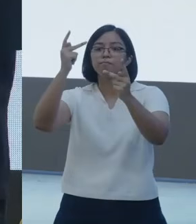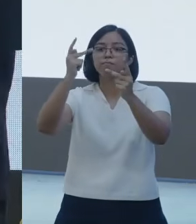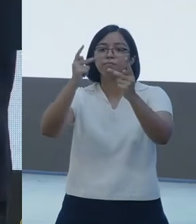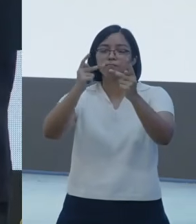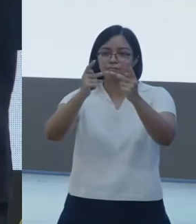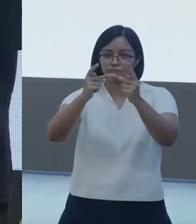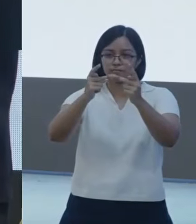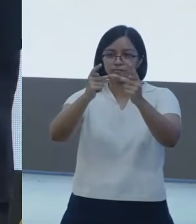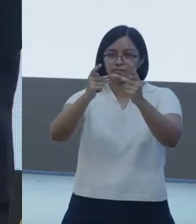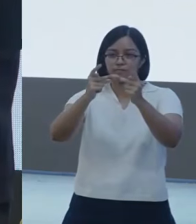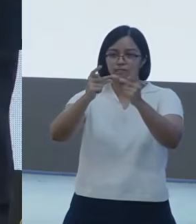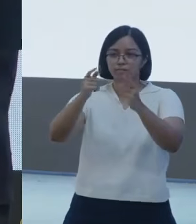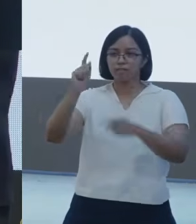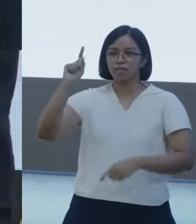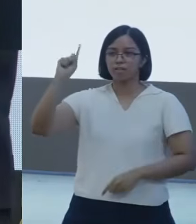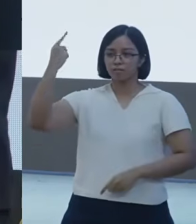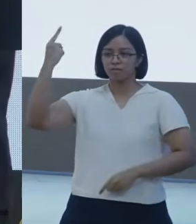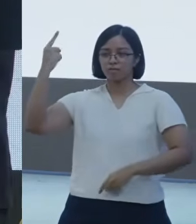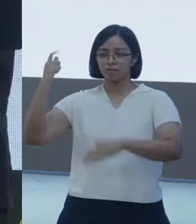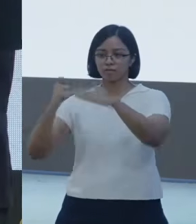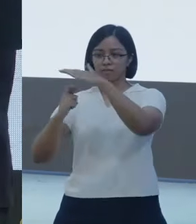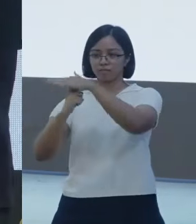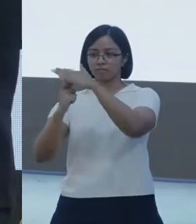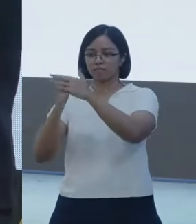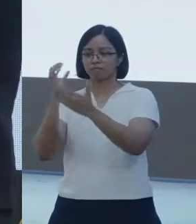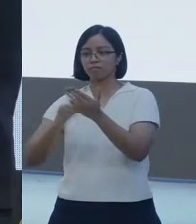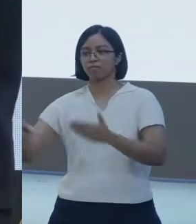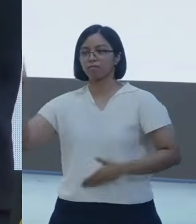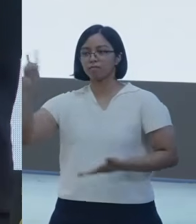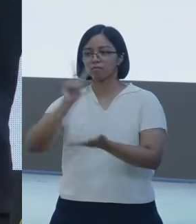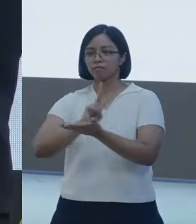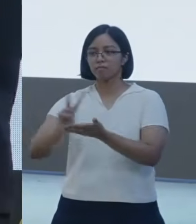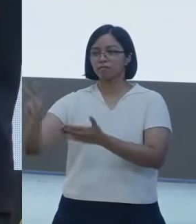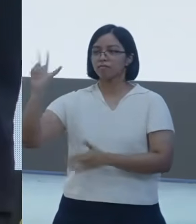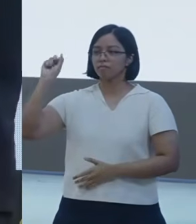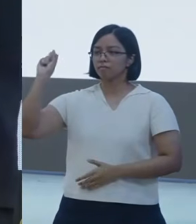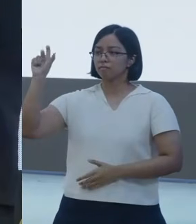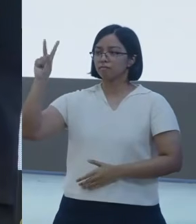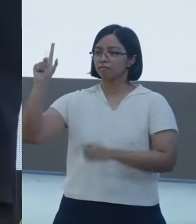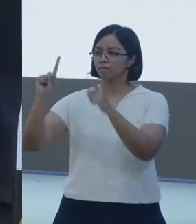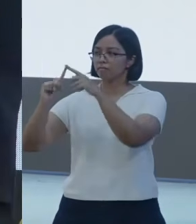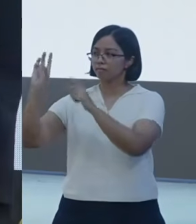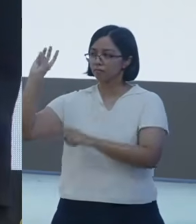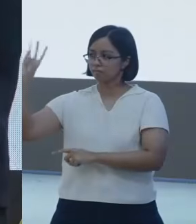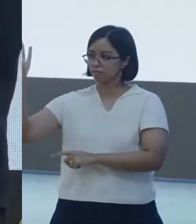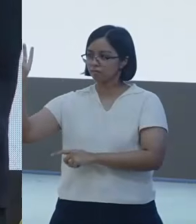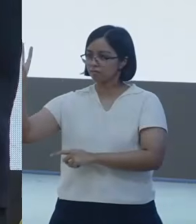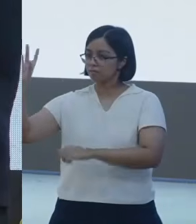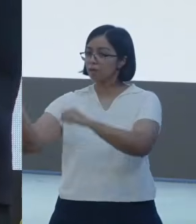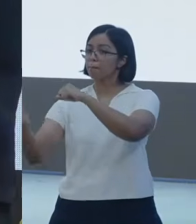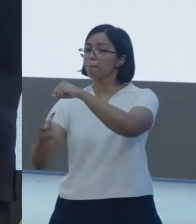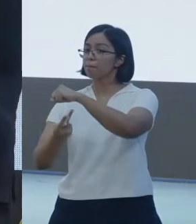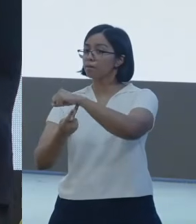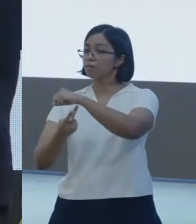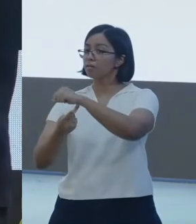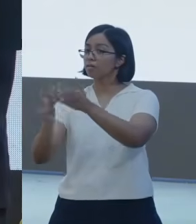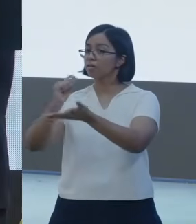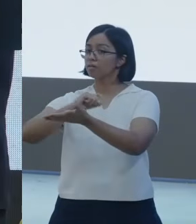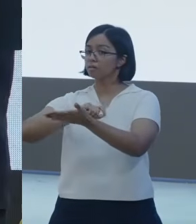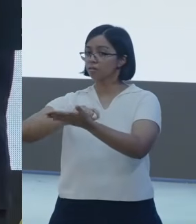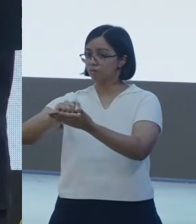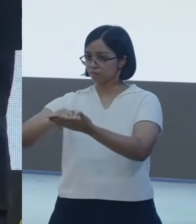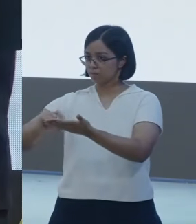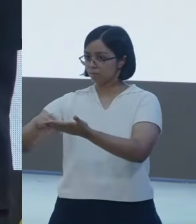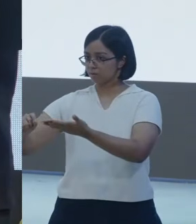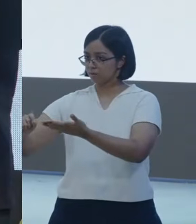Sa 1 Timothy chapter 1, verses 13 to 16, si Paul mismo, nung sumulat siya kay Timothy